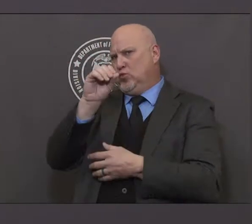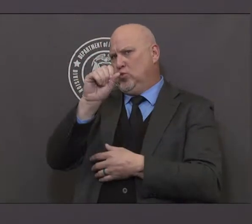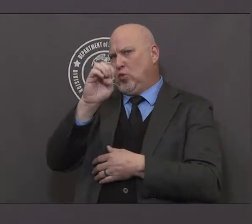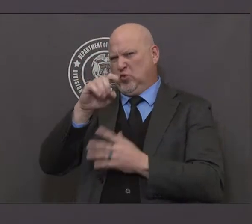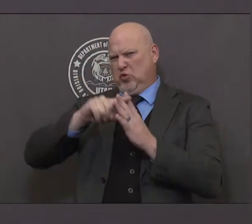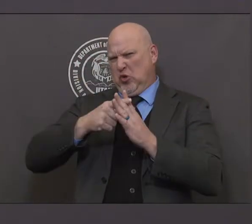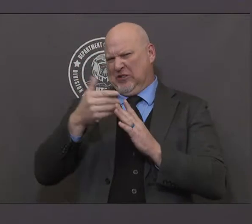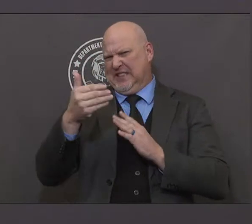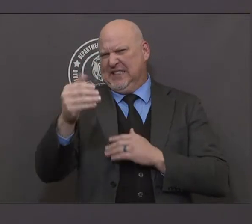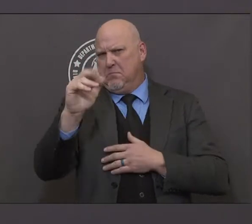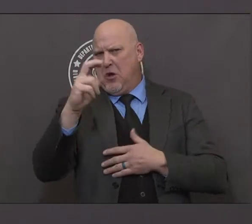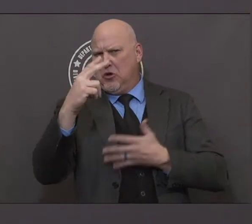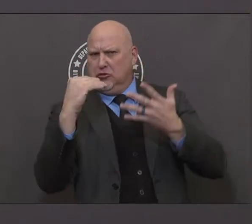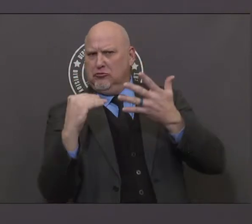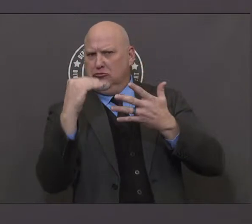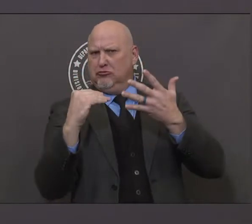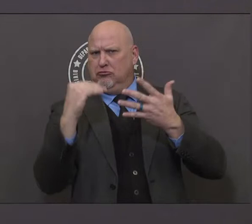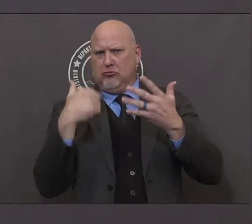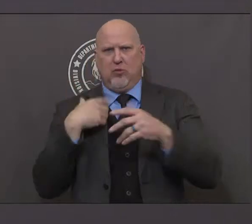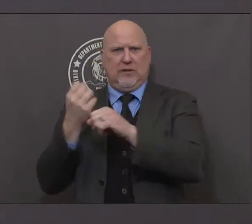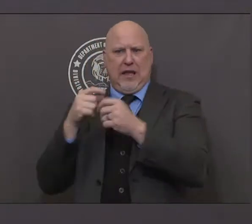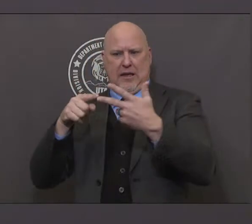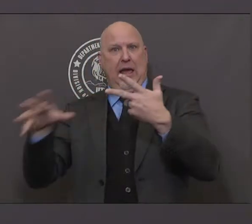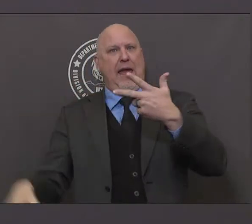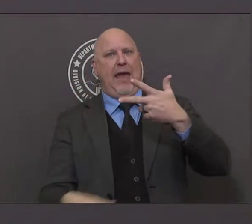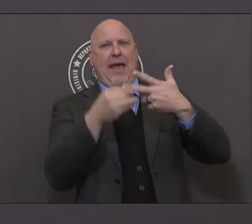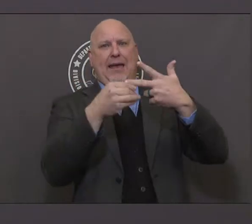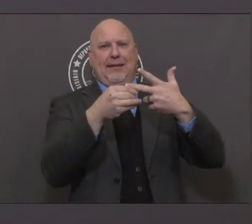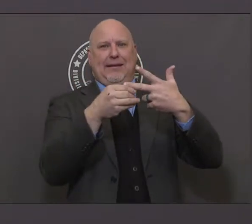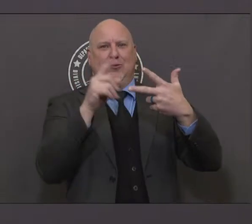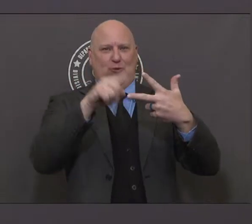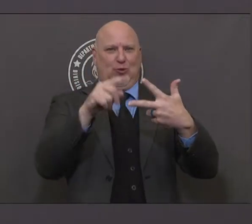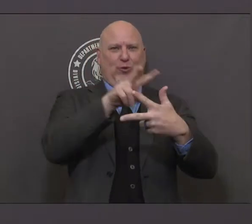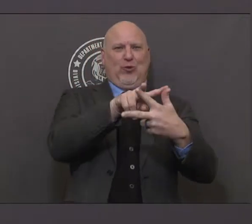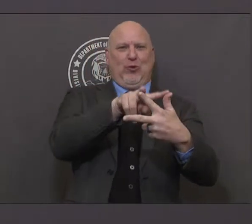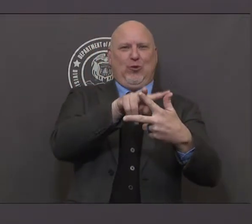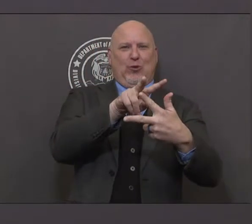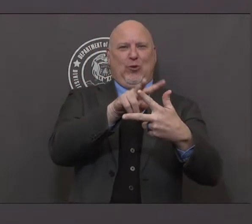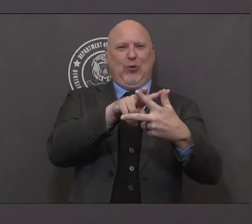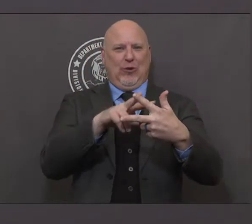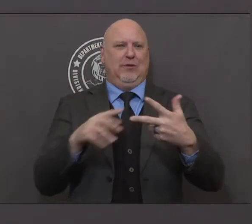first doses. And of course, the Johnson & Johnson vaccine is just a first dose vaccine.